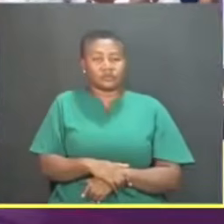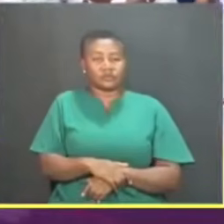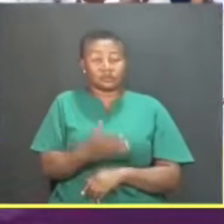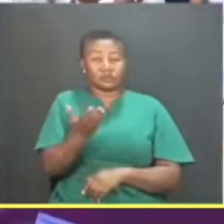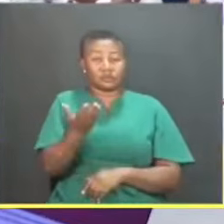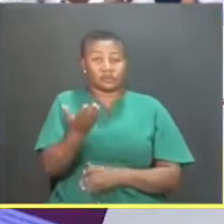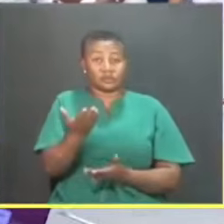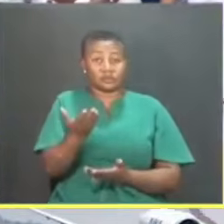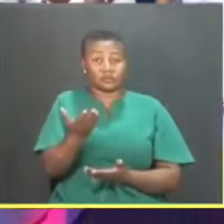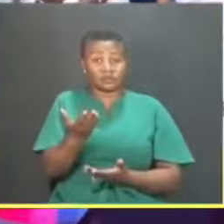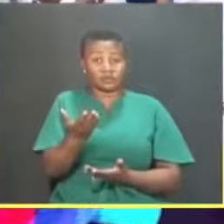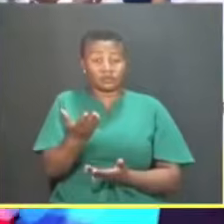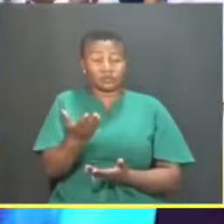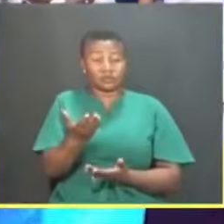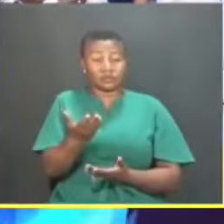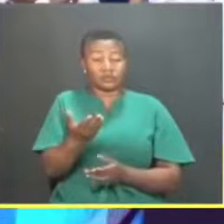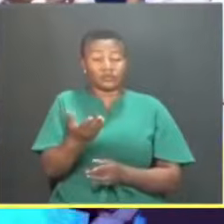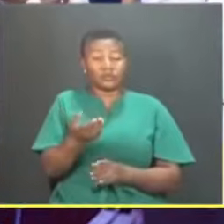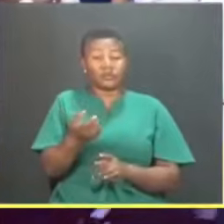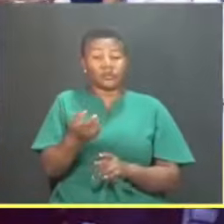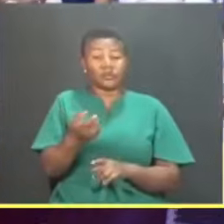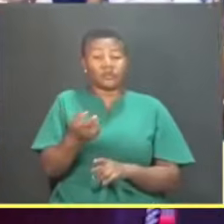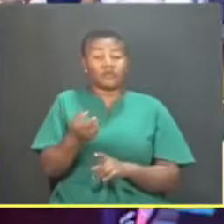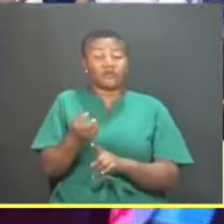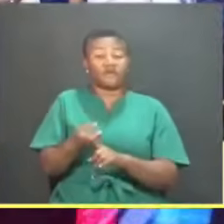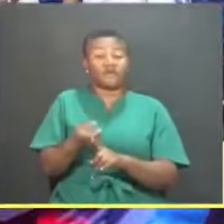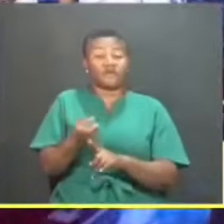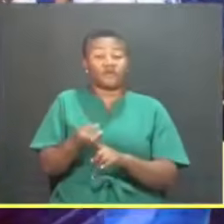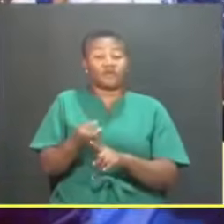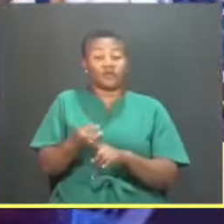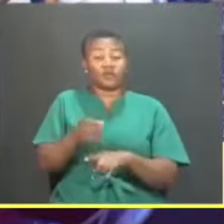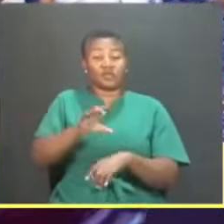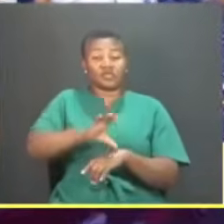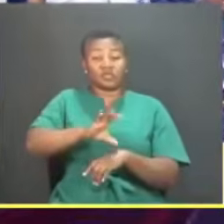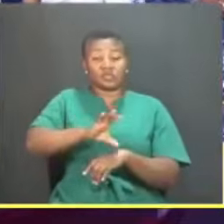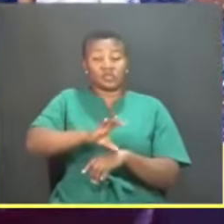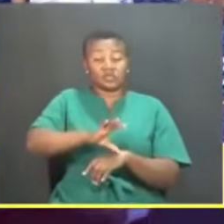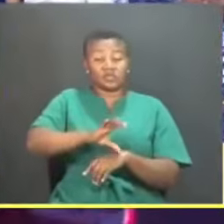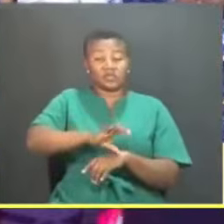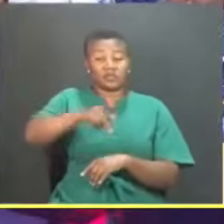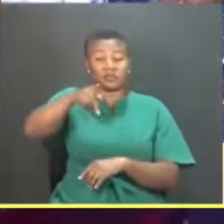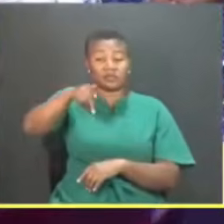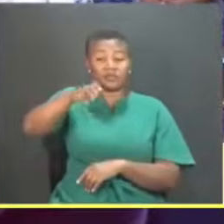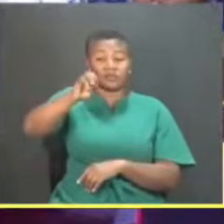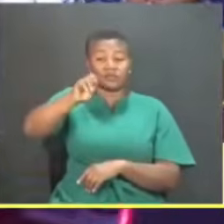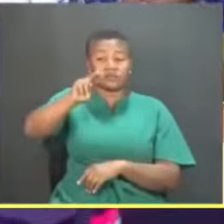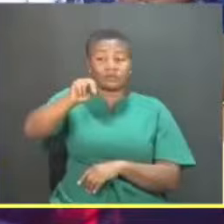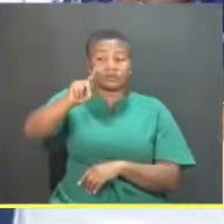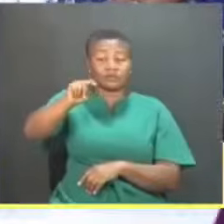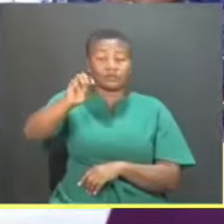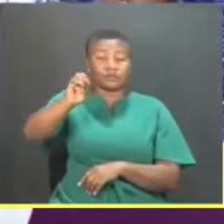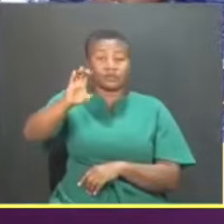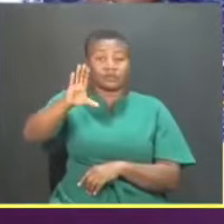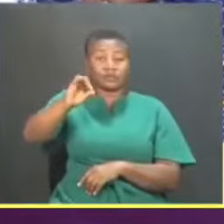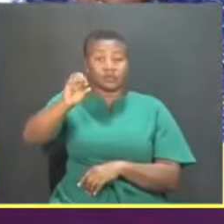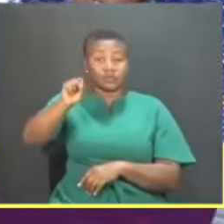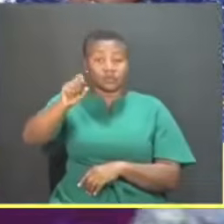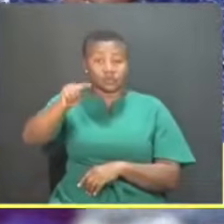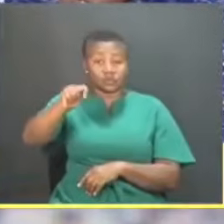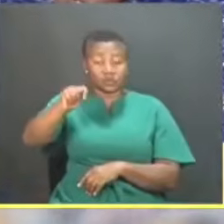Yes, they come from the Church of Pentecost. They are